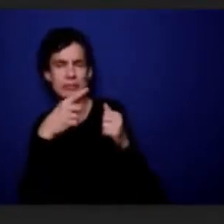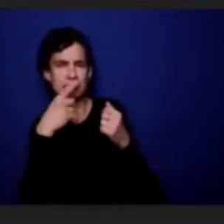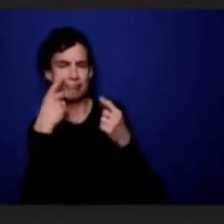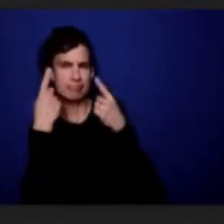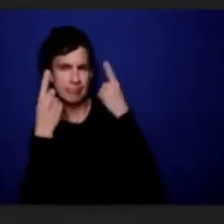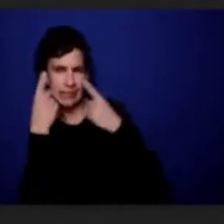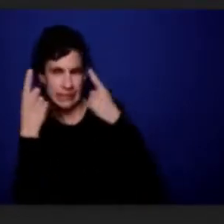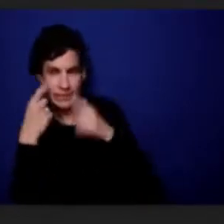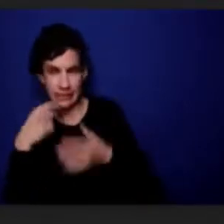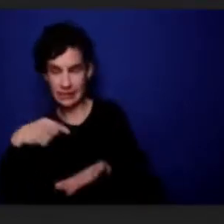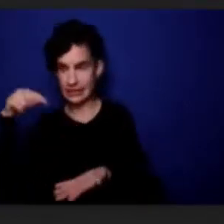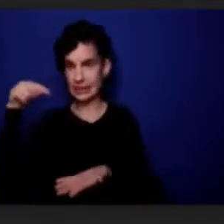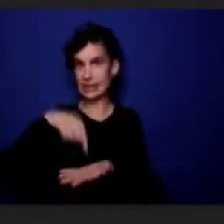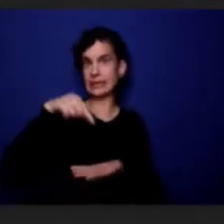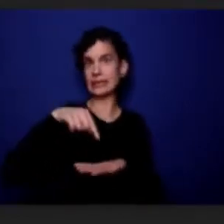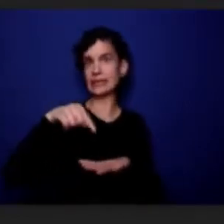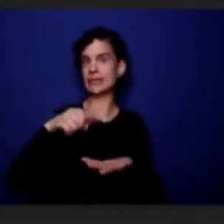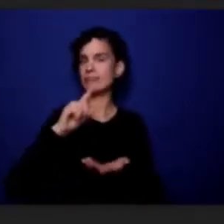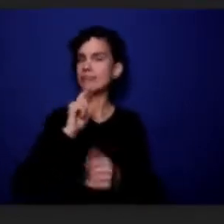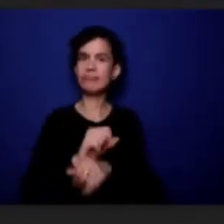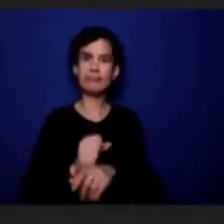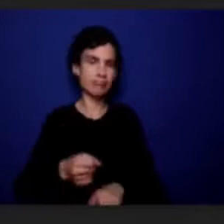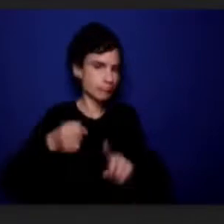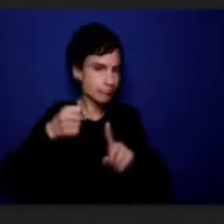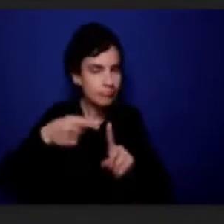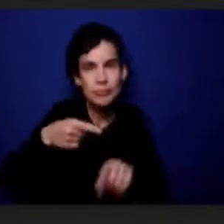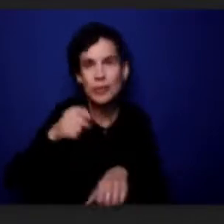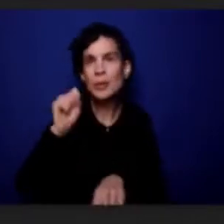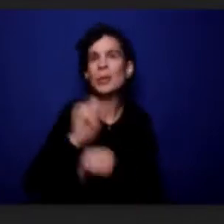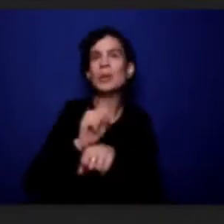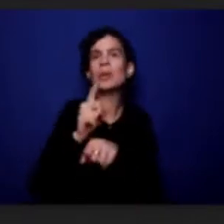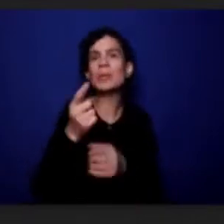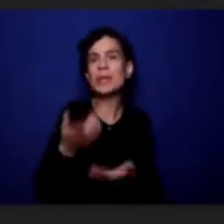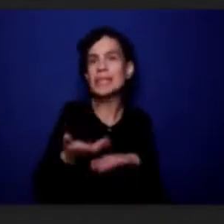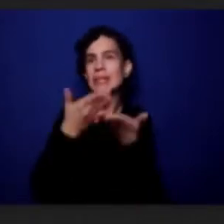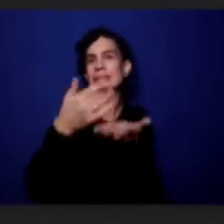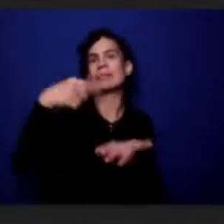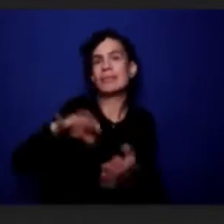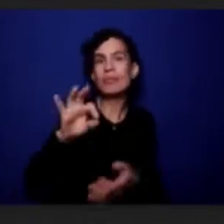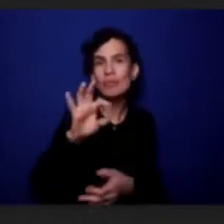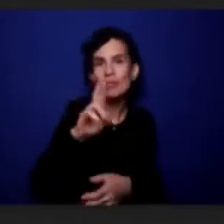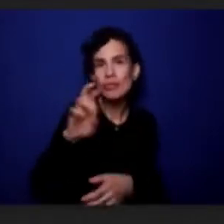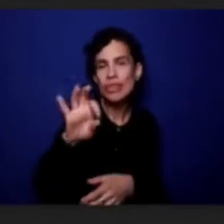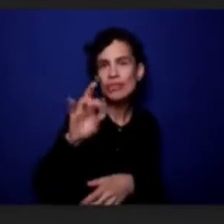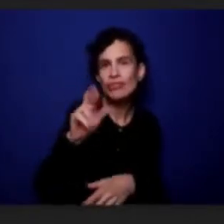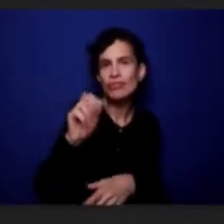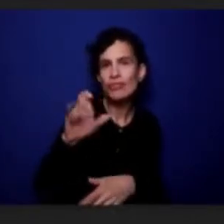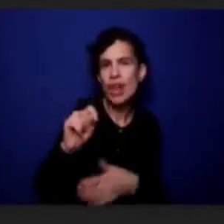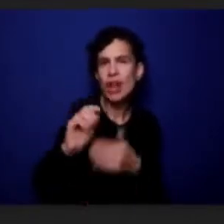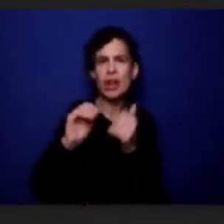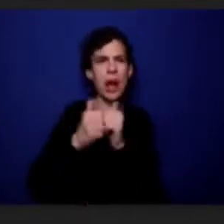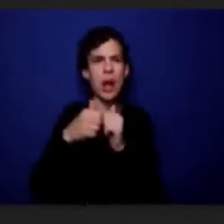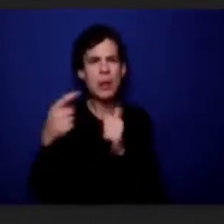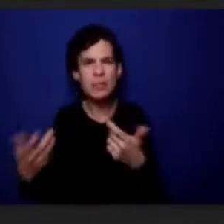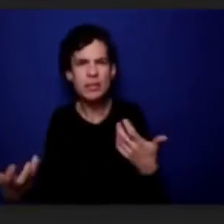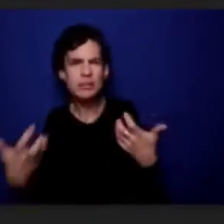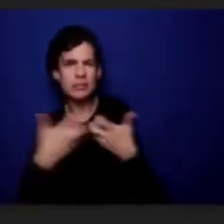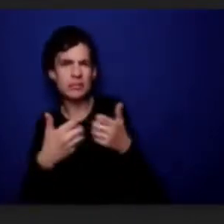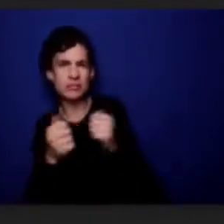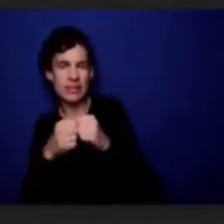journal. Definitely. And how do both of you think that this